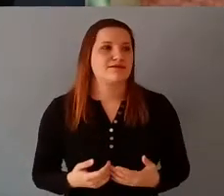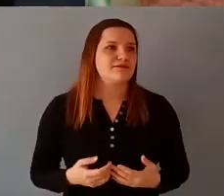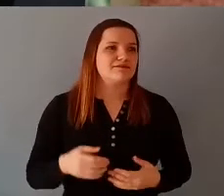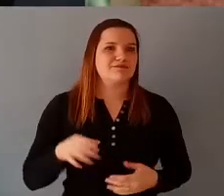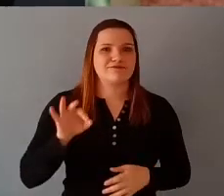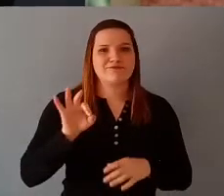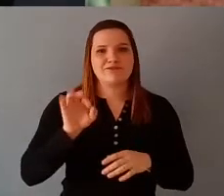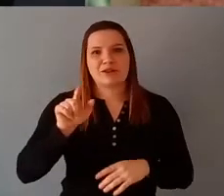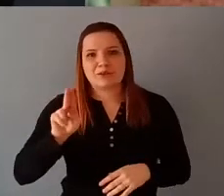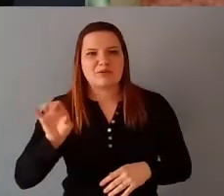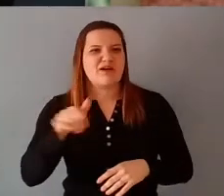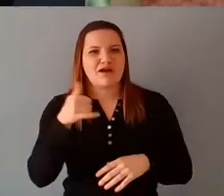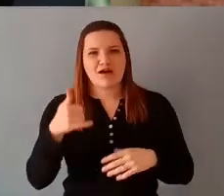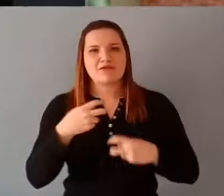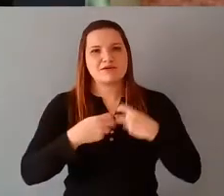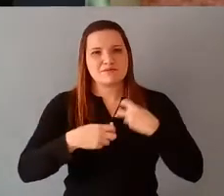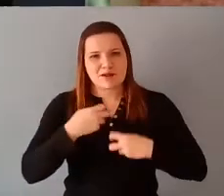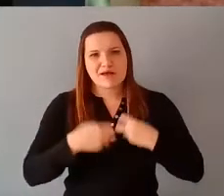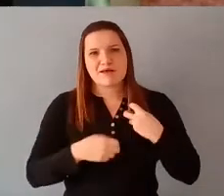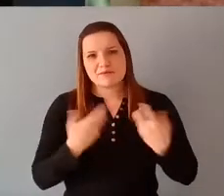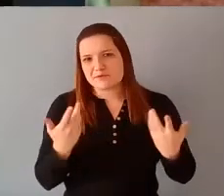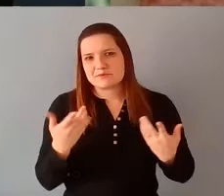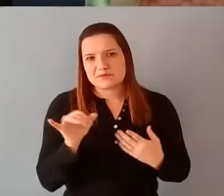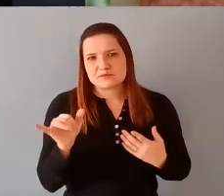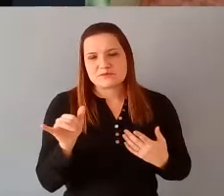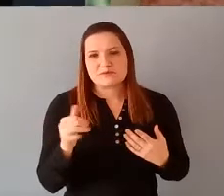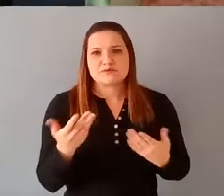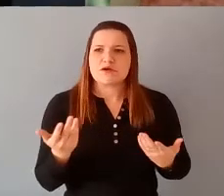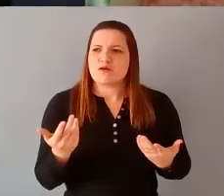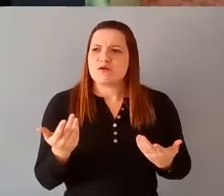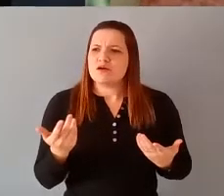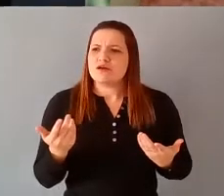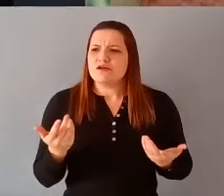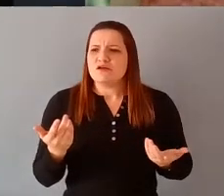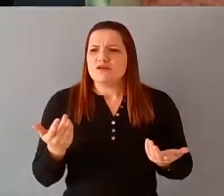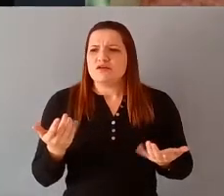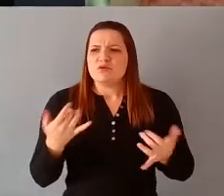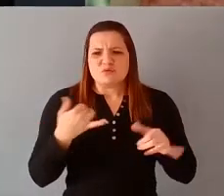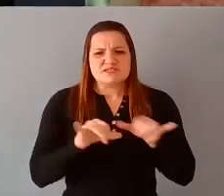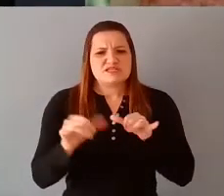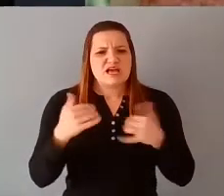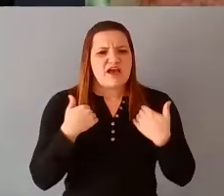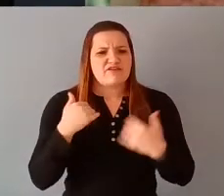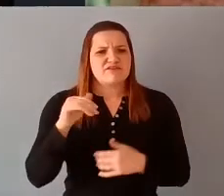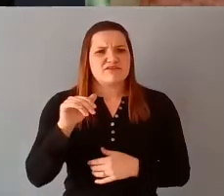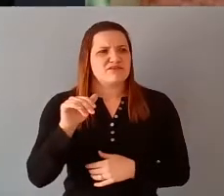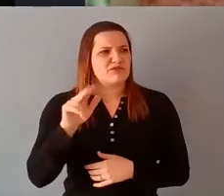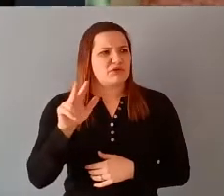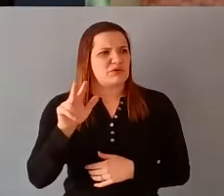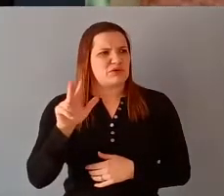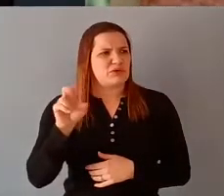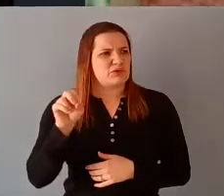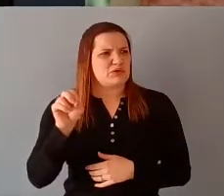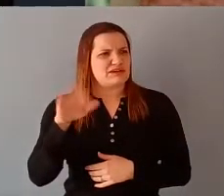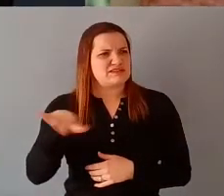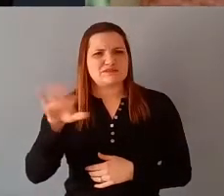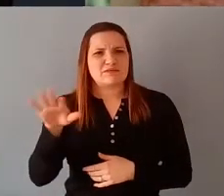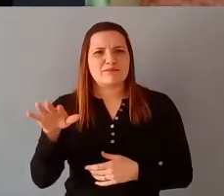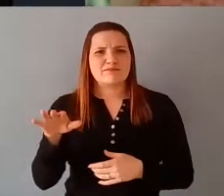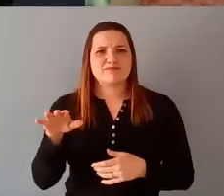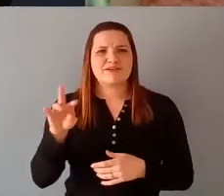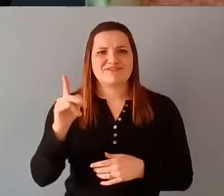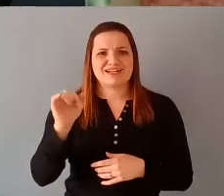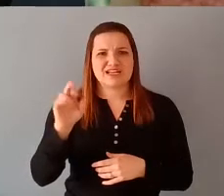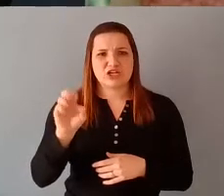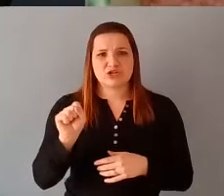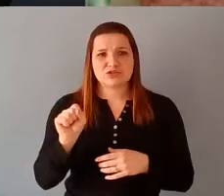respiratory problems. So yeah, we still have 30-something ventilators that are open. It